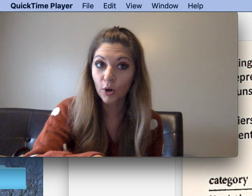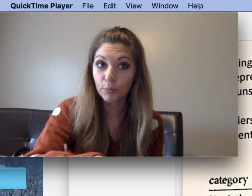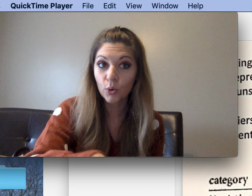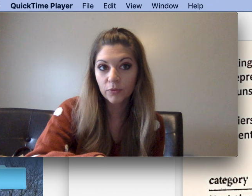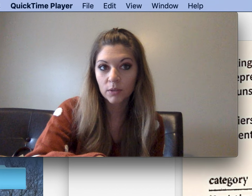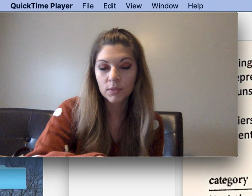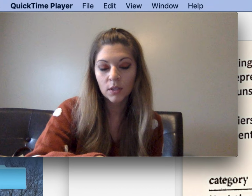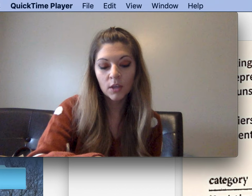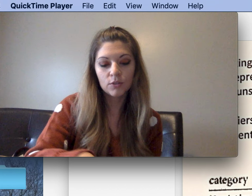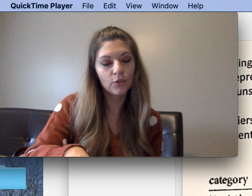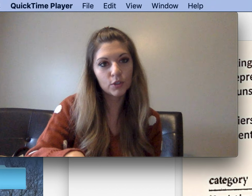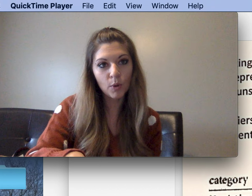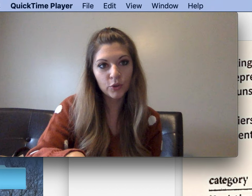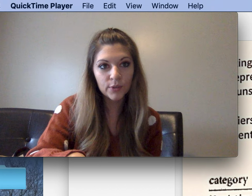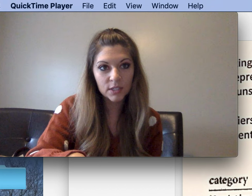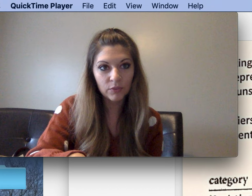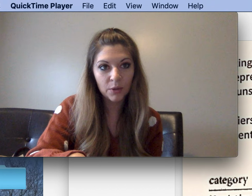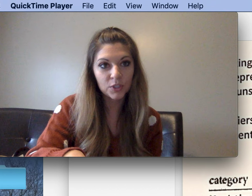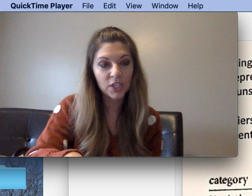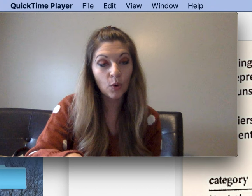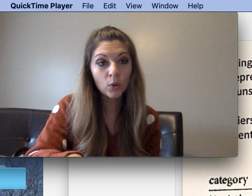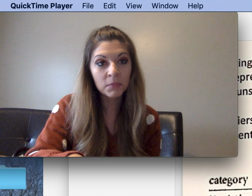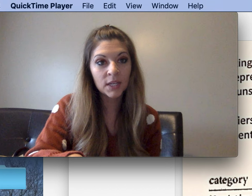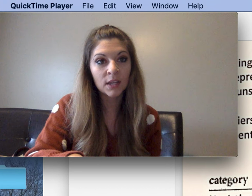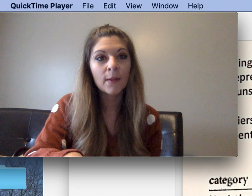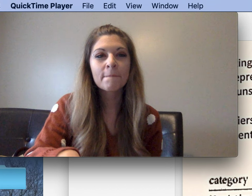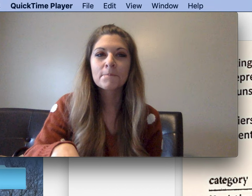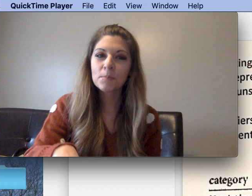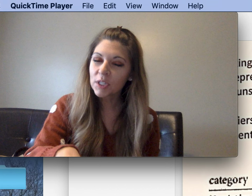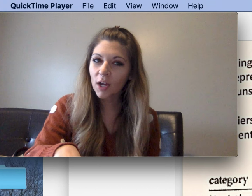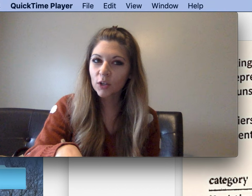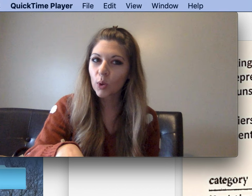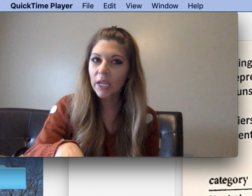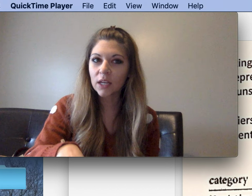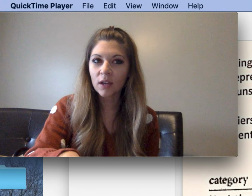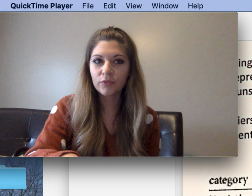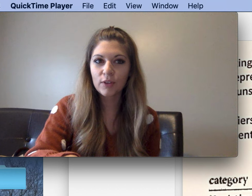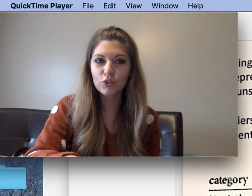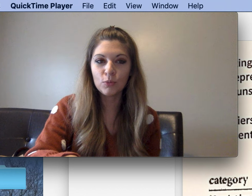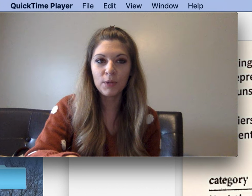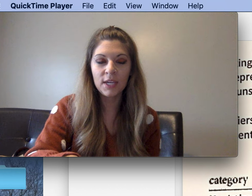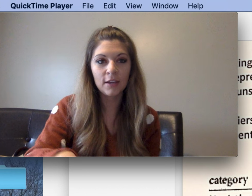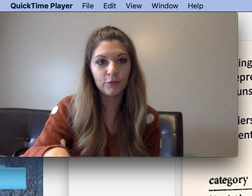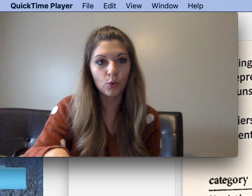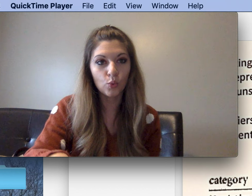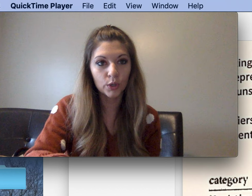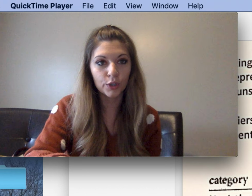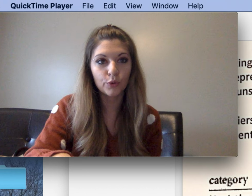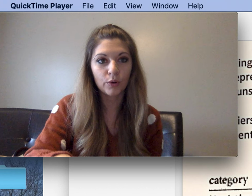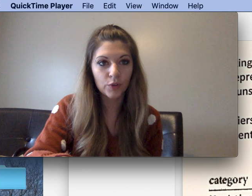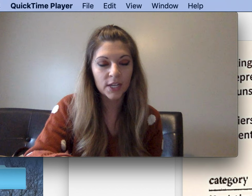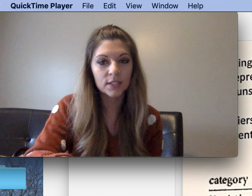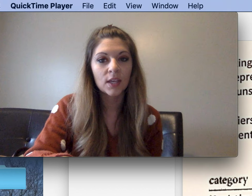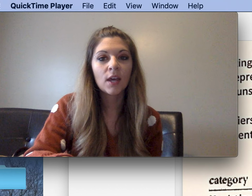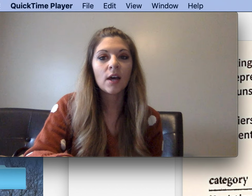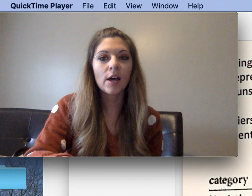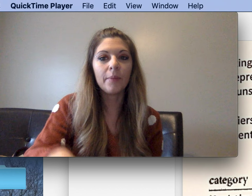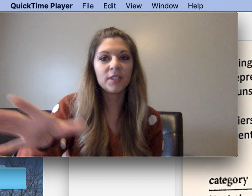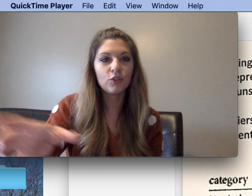remember, are morphemes. So they're small units of language that hold meaning, but not quite enough to be a full word or